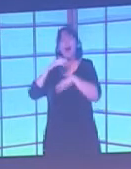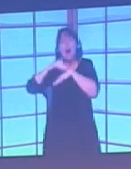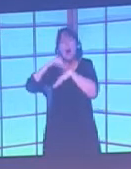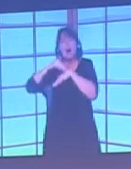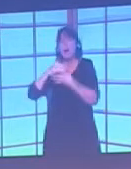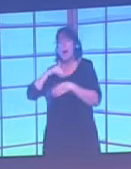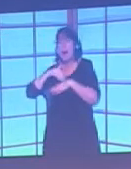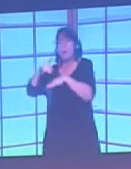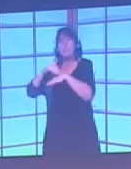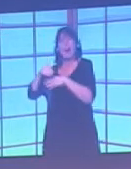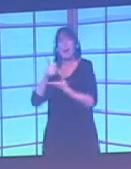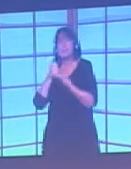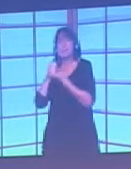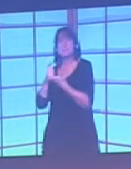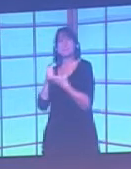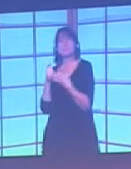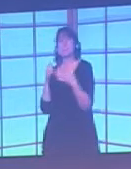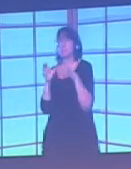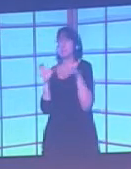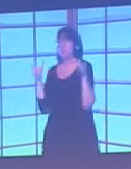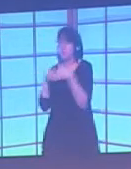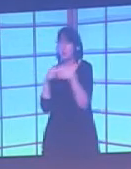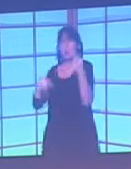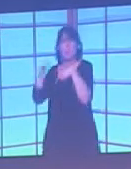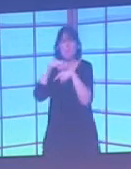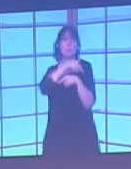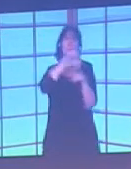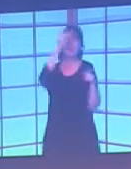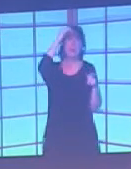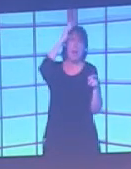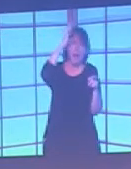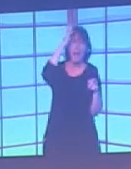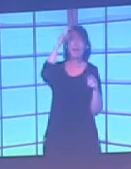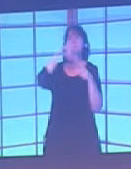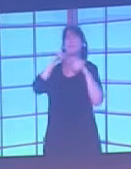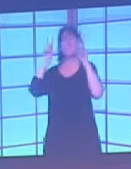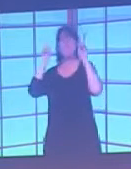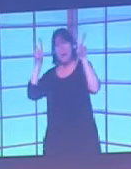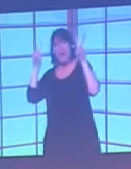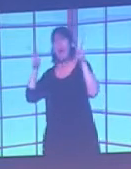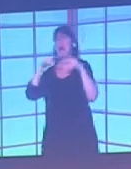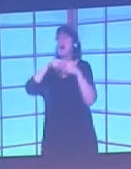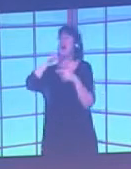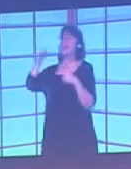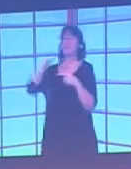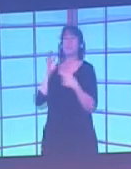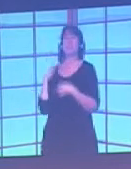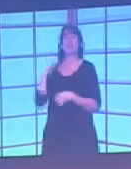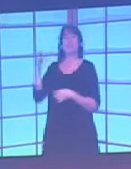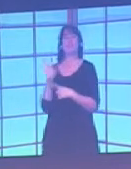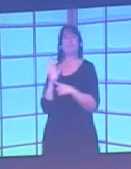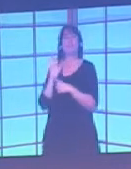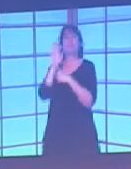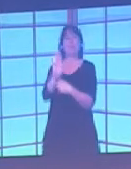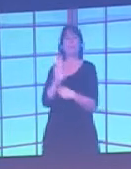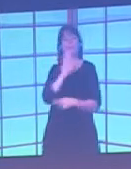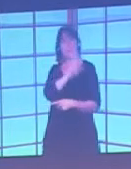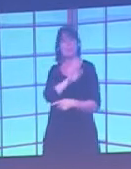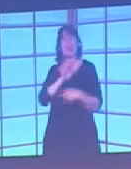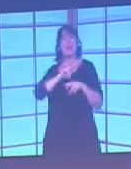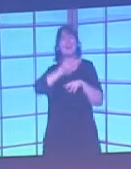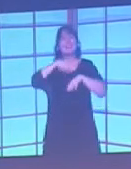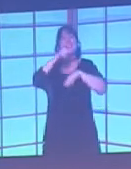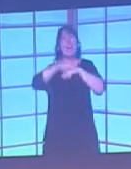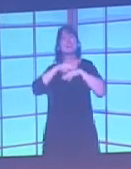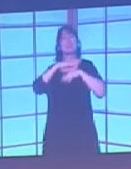of disabled fans, some that are experts and some that are representatives of their national disabled supporter